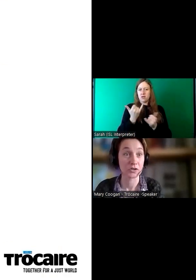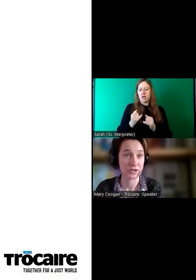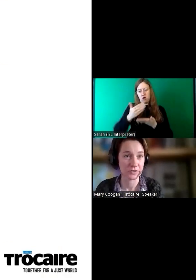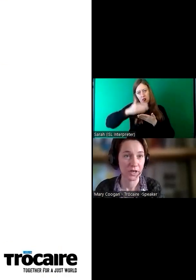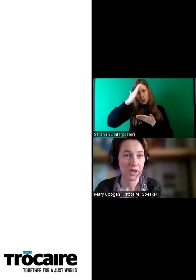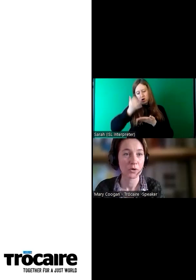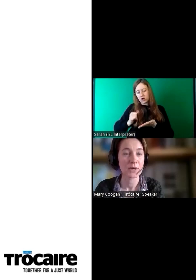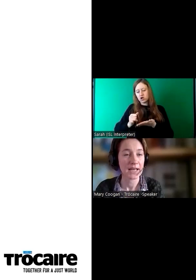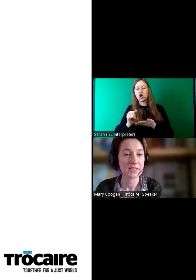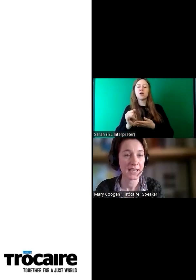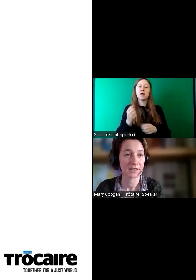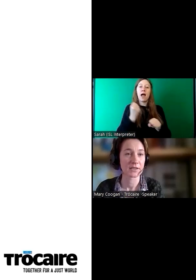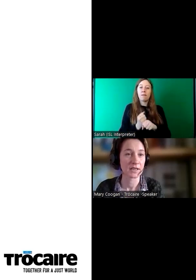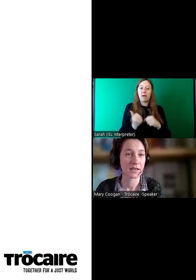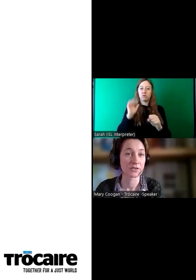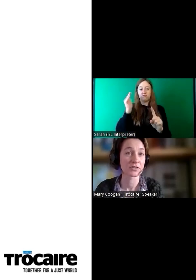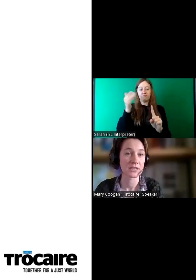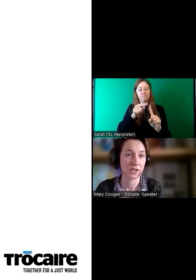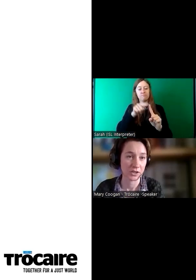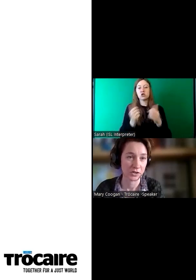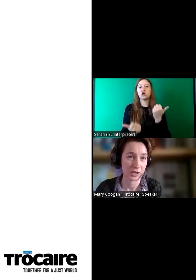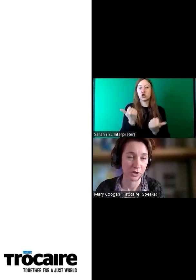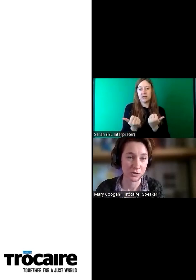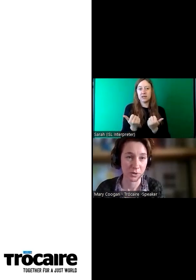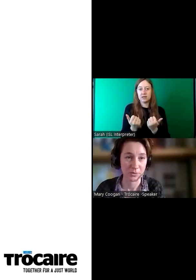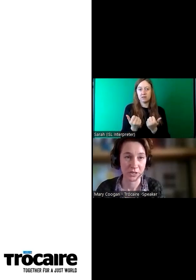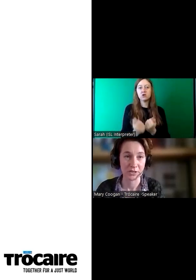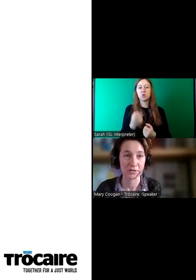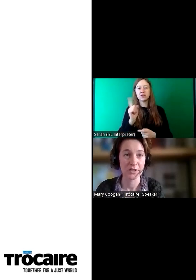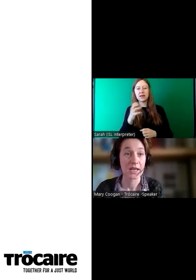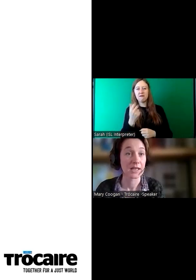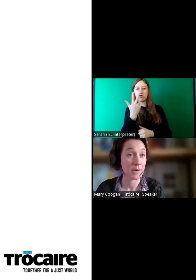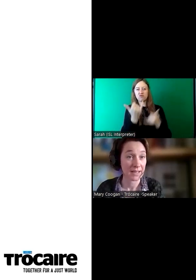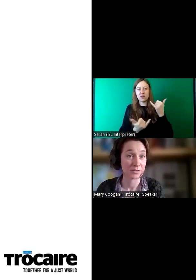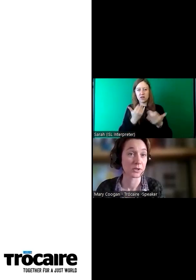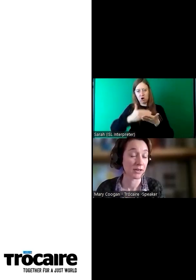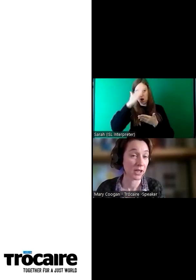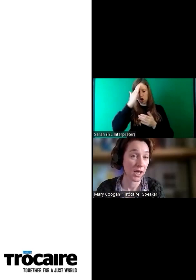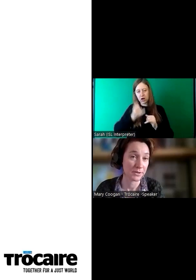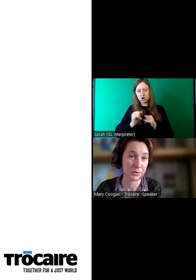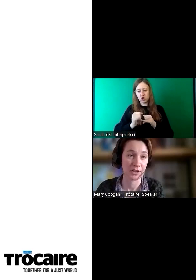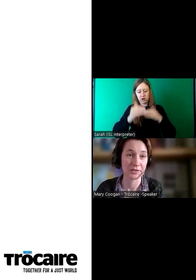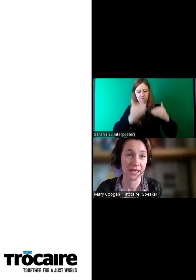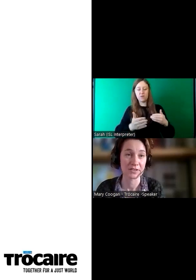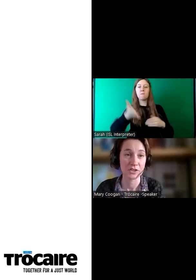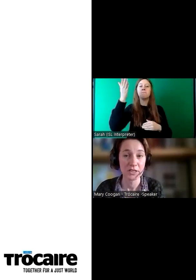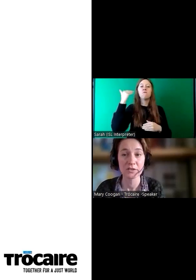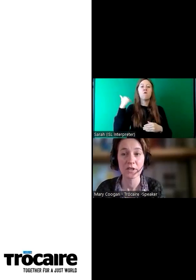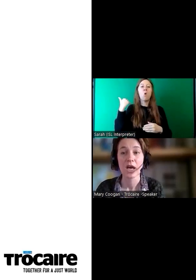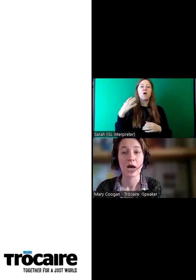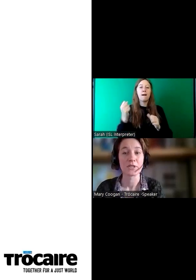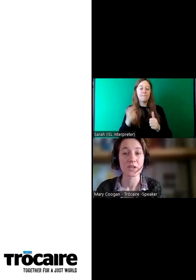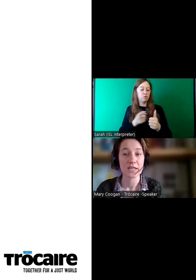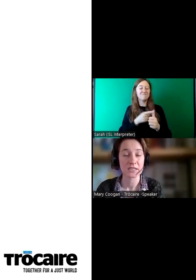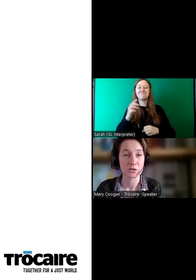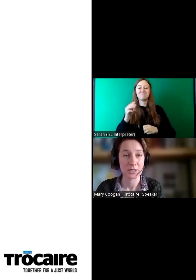on justice. So we had taken a 3-year learning journey approach to our materials in the past, one around climate and one around the SDGs.